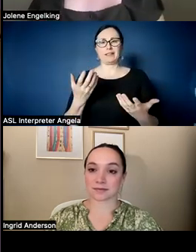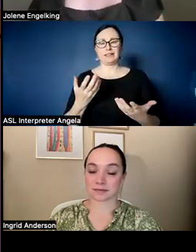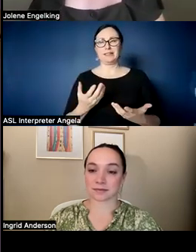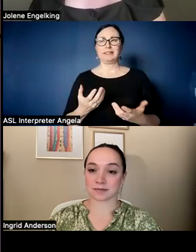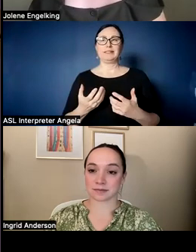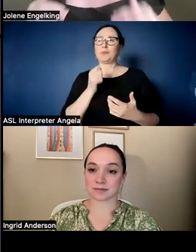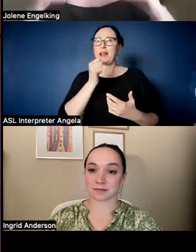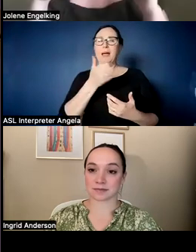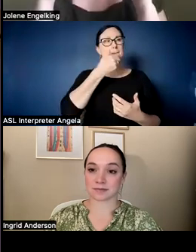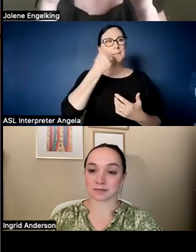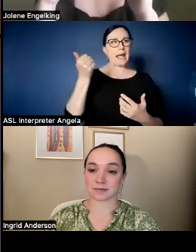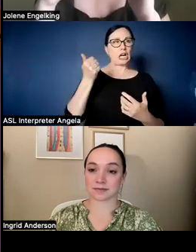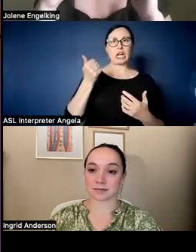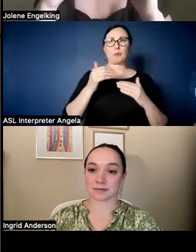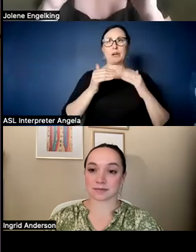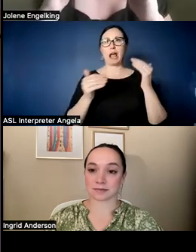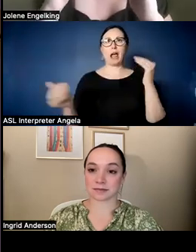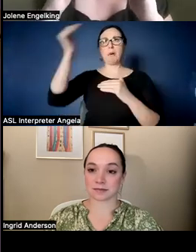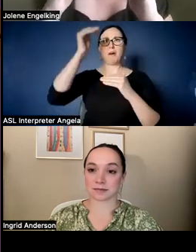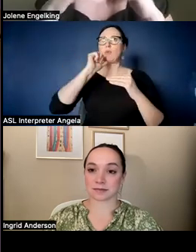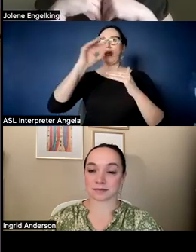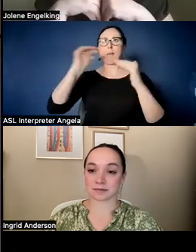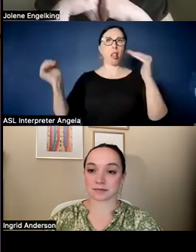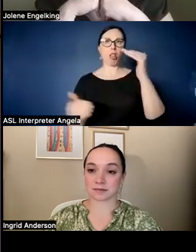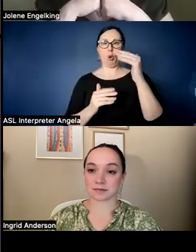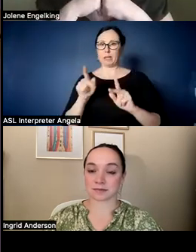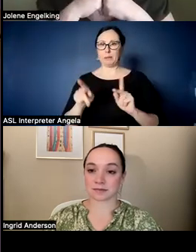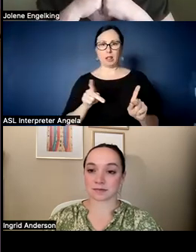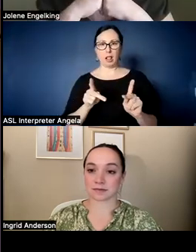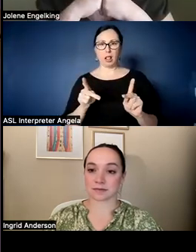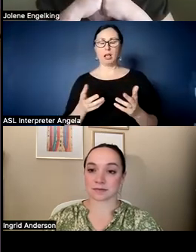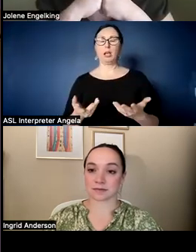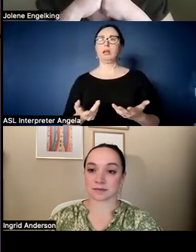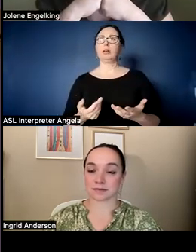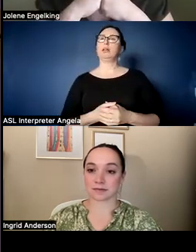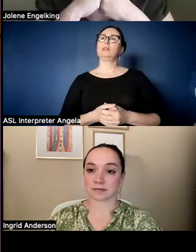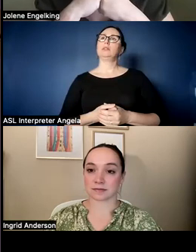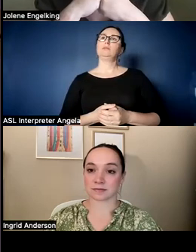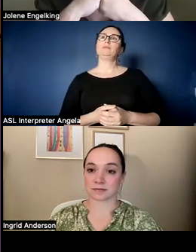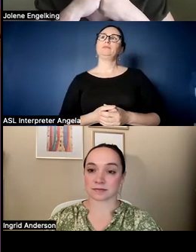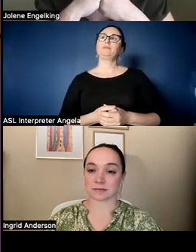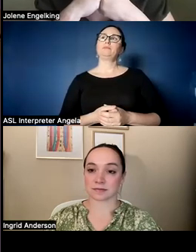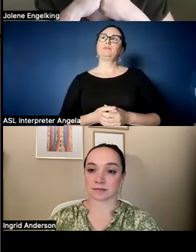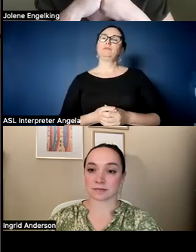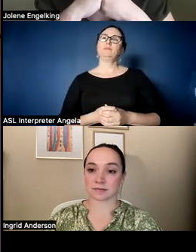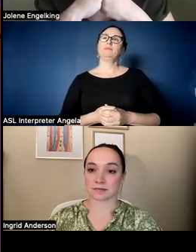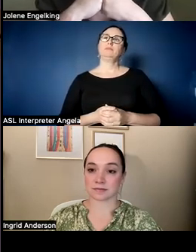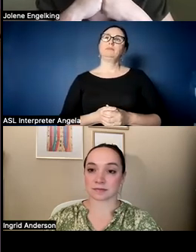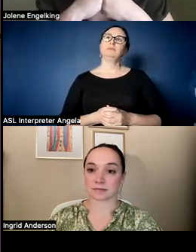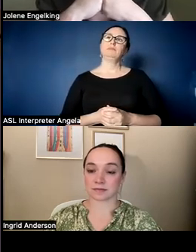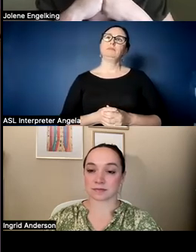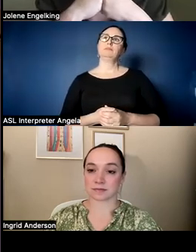less than, and that we're really coming to things with equal standing, which is not to, that's a very